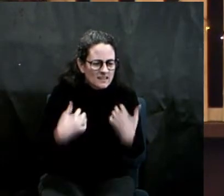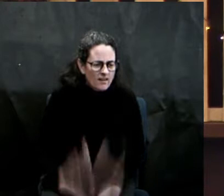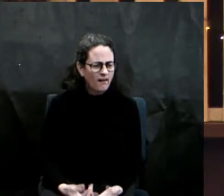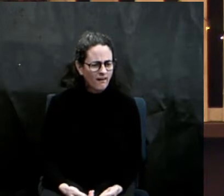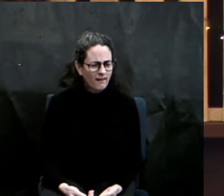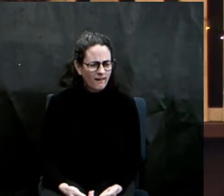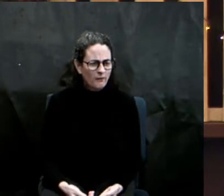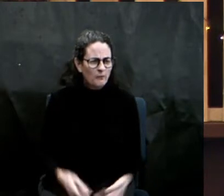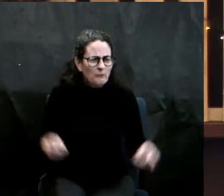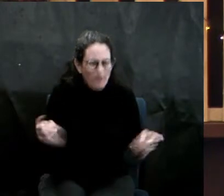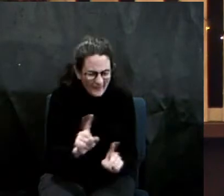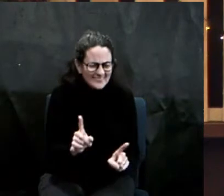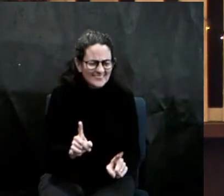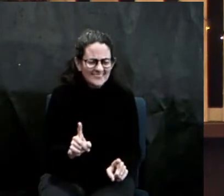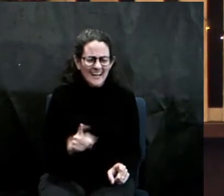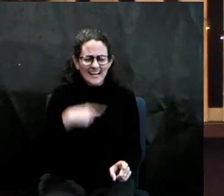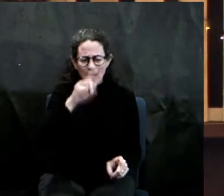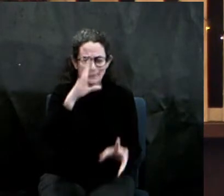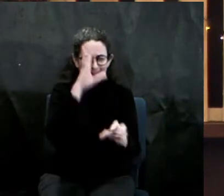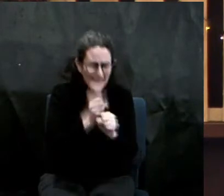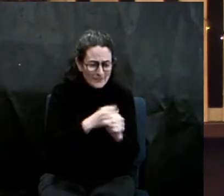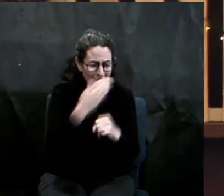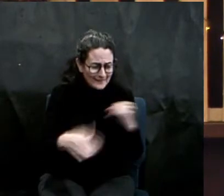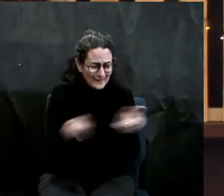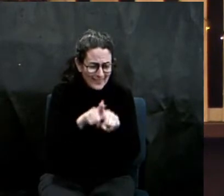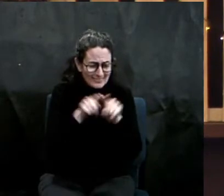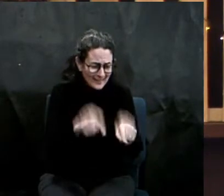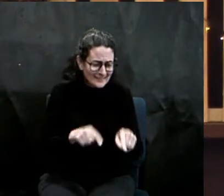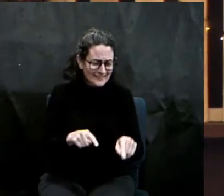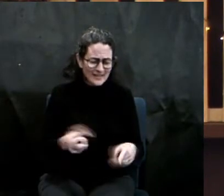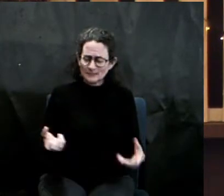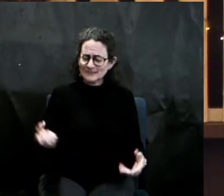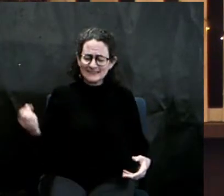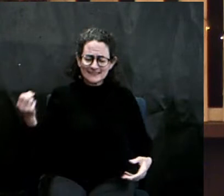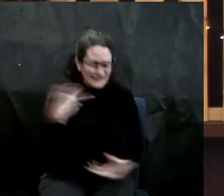being disappointed with the final episode of a show.